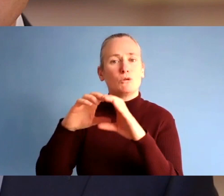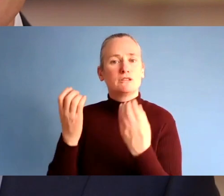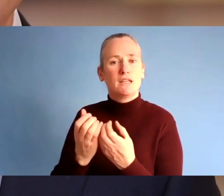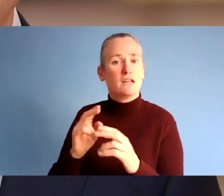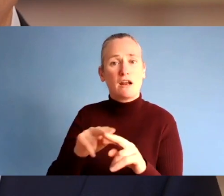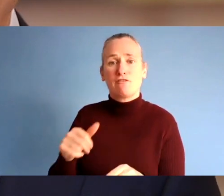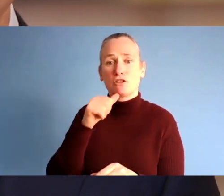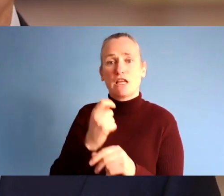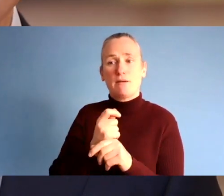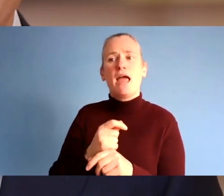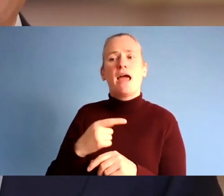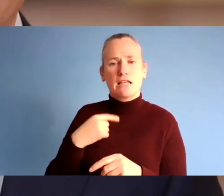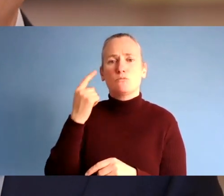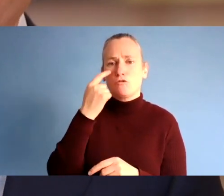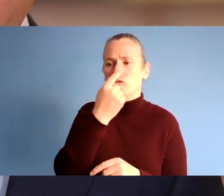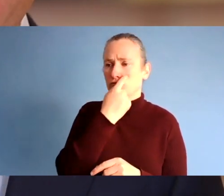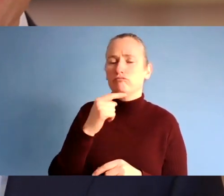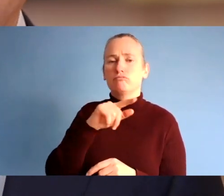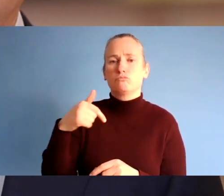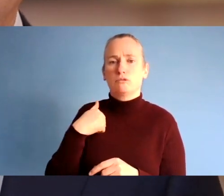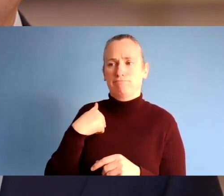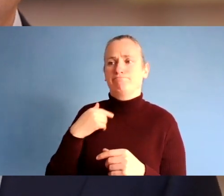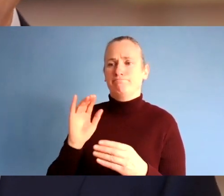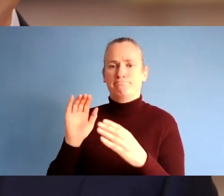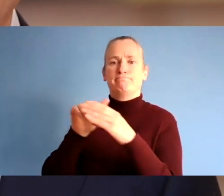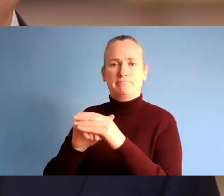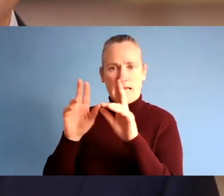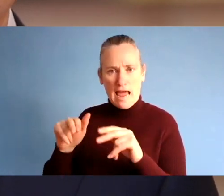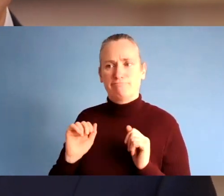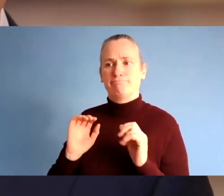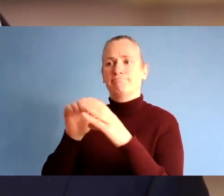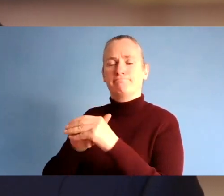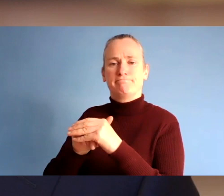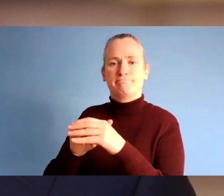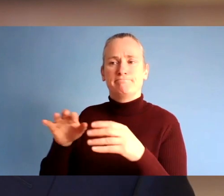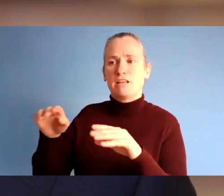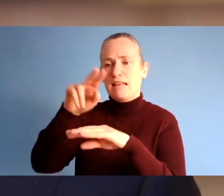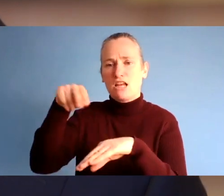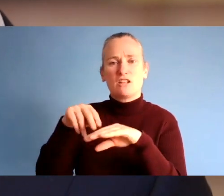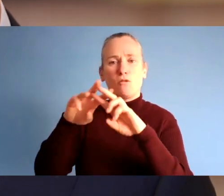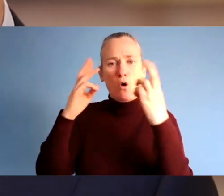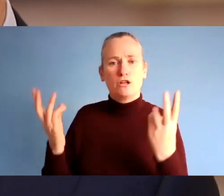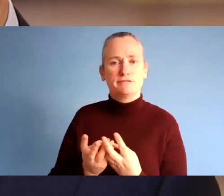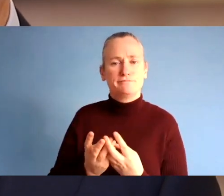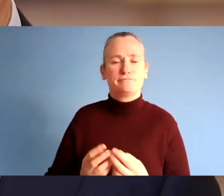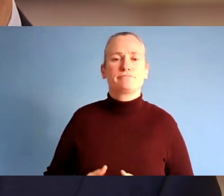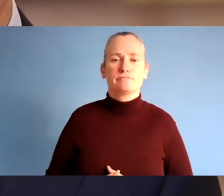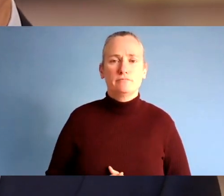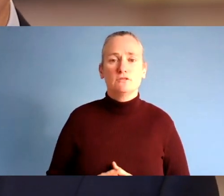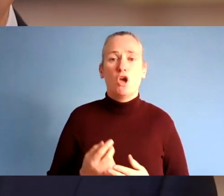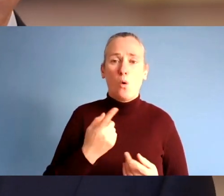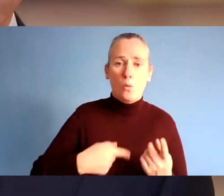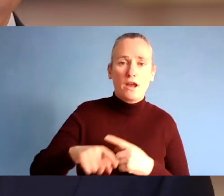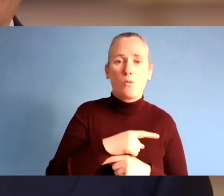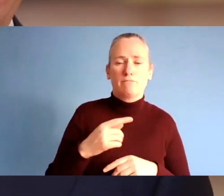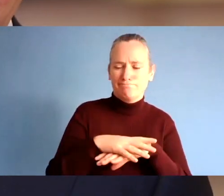a testament, if any were needed, to our capacity to take our place among the nations of the world. We are one of the